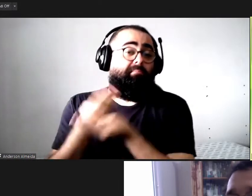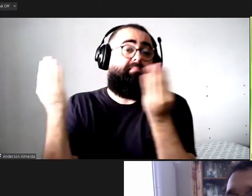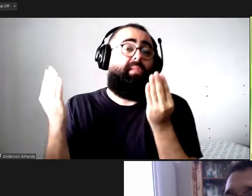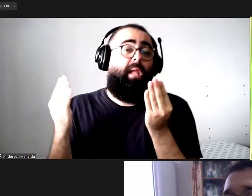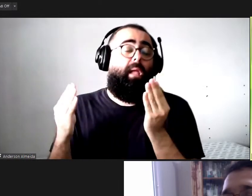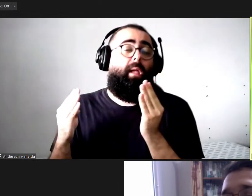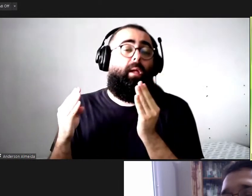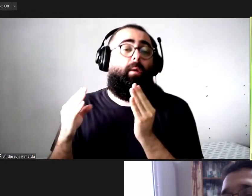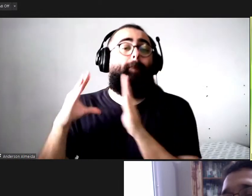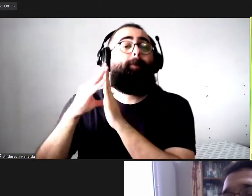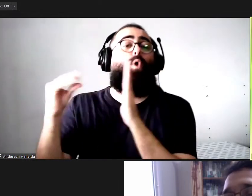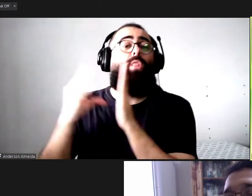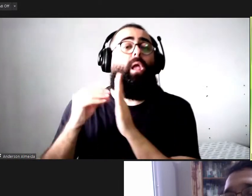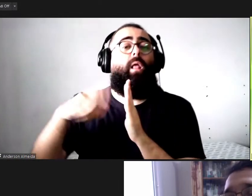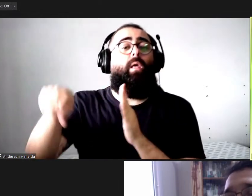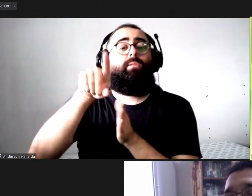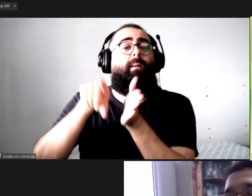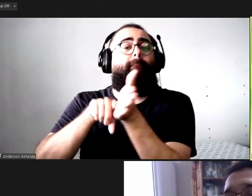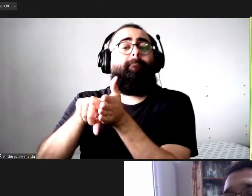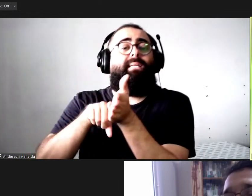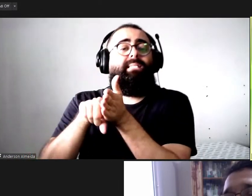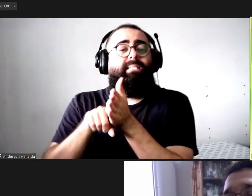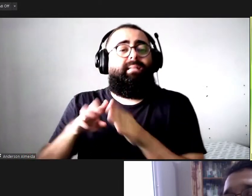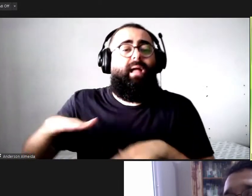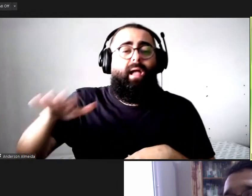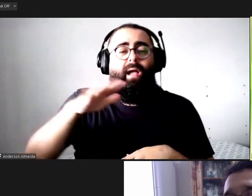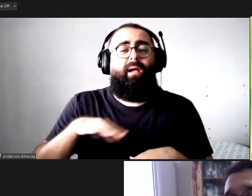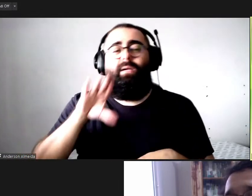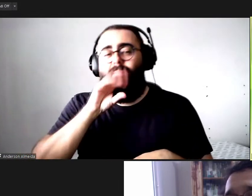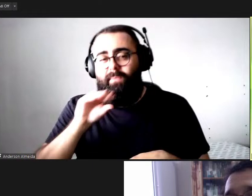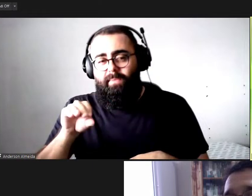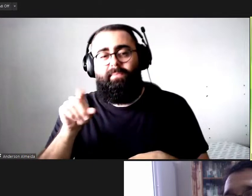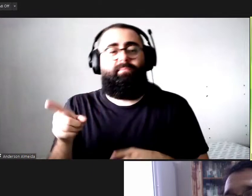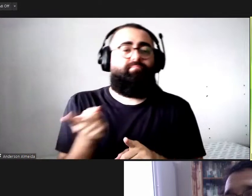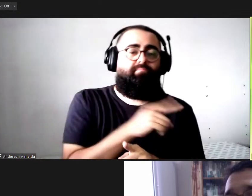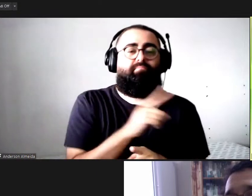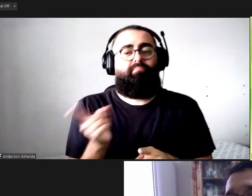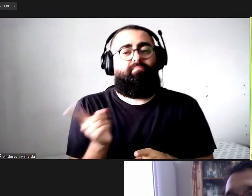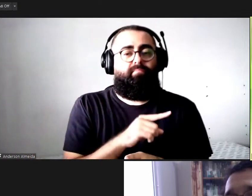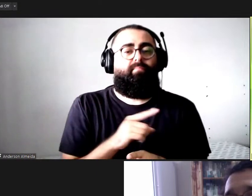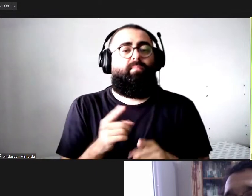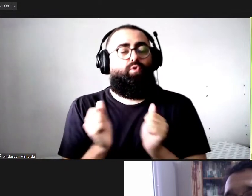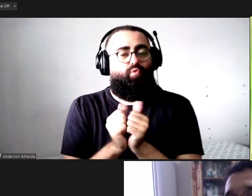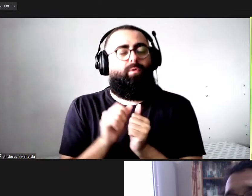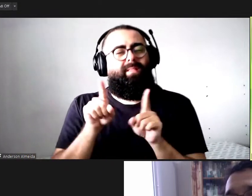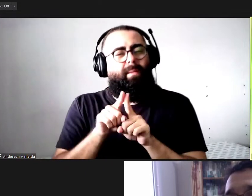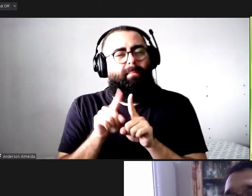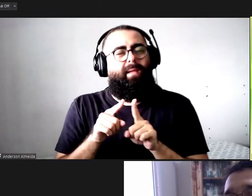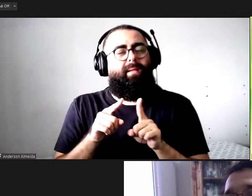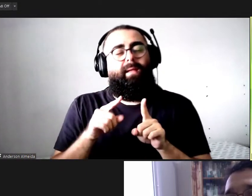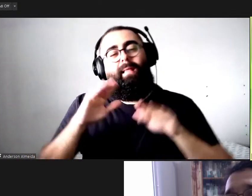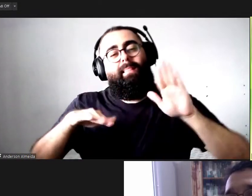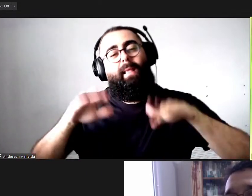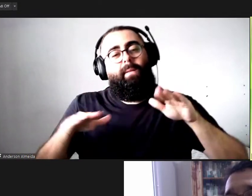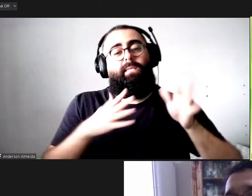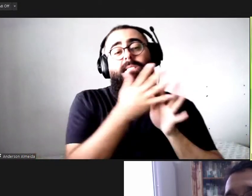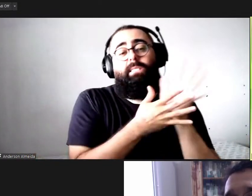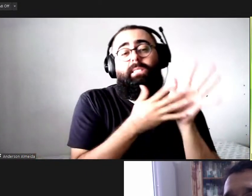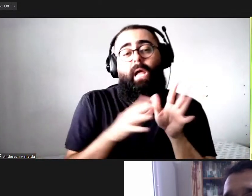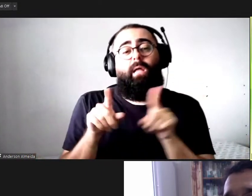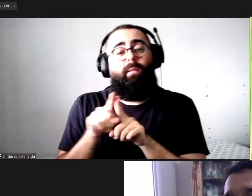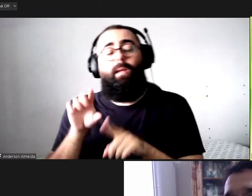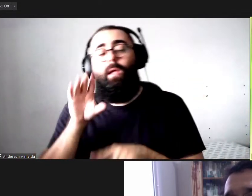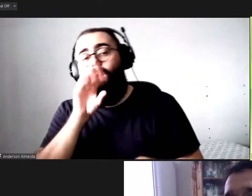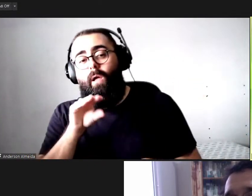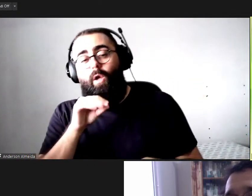rhythm, he has conducted research on the description and modeling of speaking styles, Brazilian Sign Language, breathing and